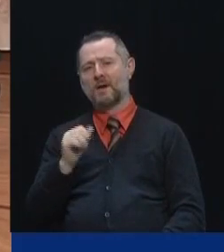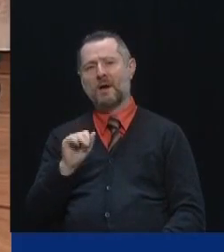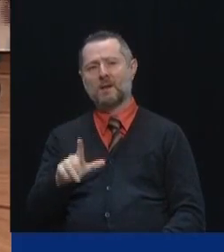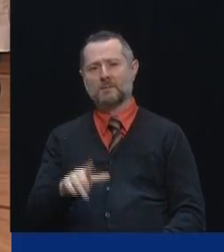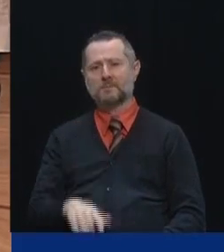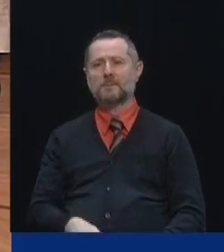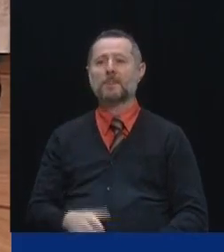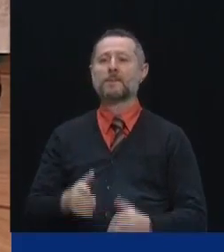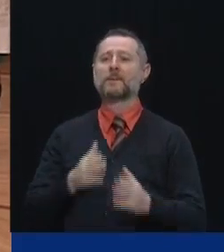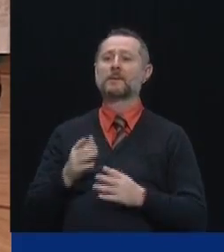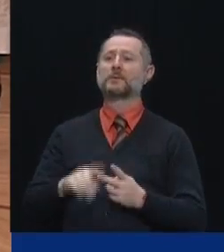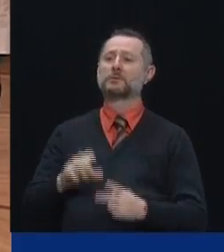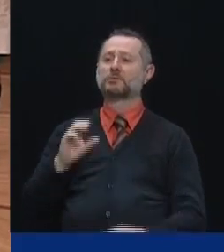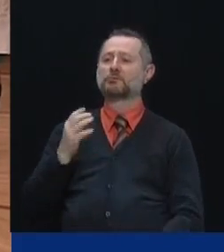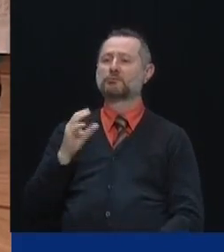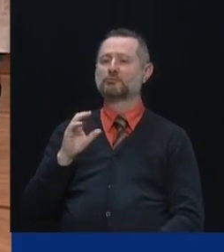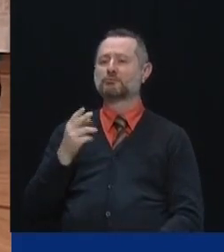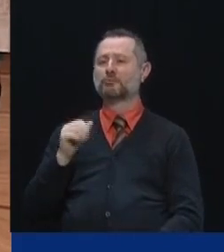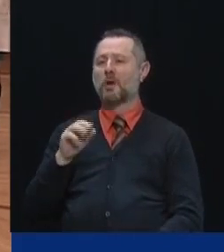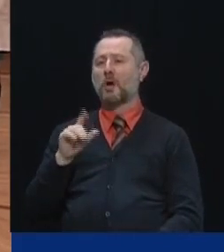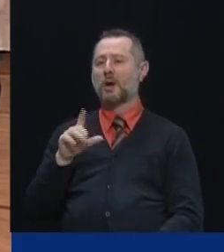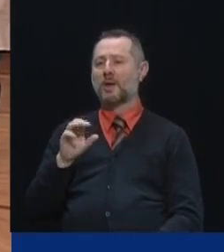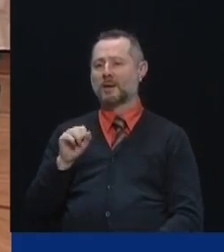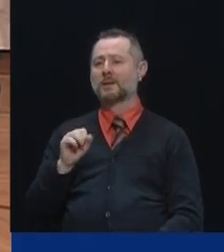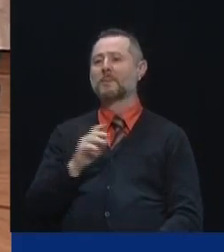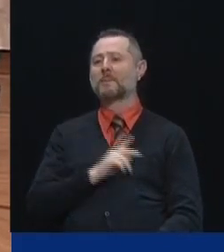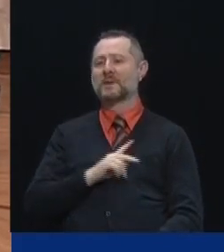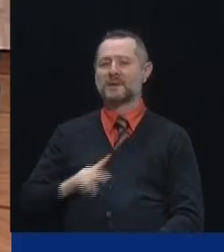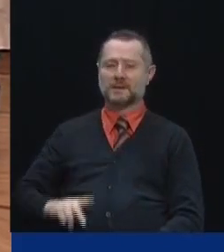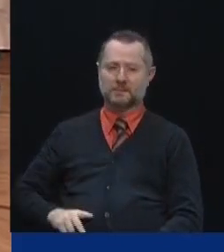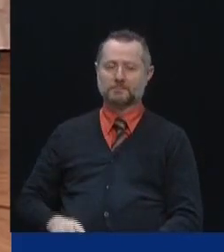Charlie King, let's give him a big round of applause.